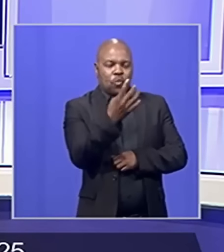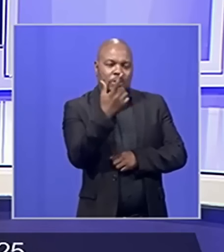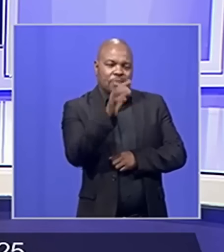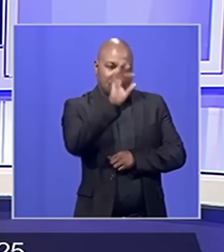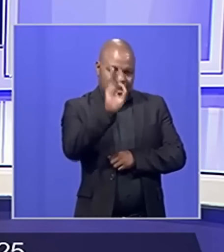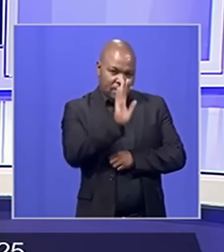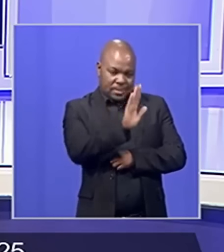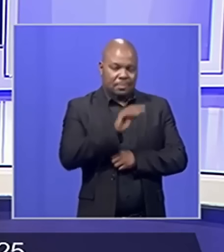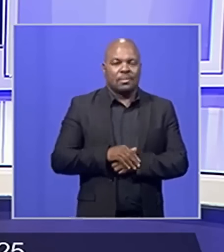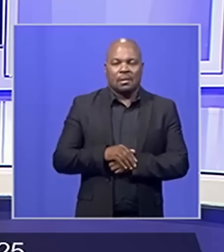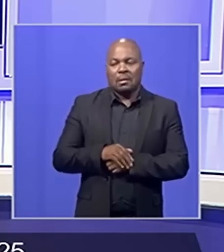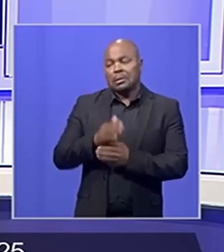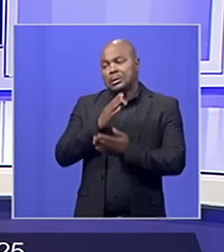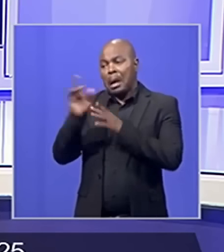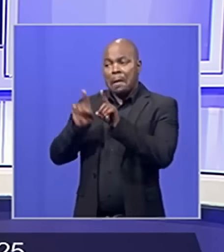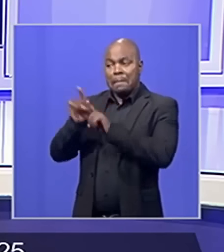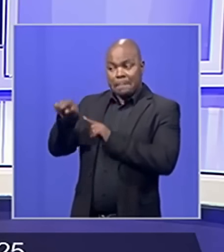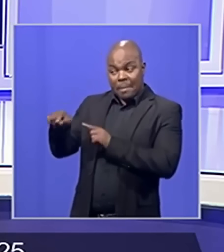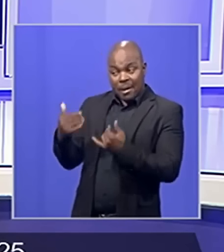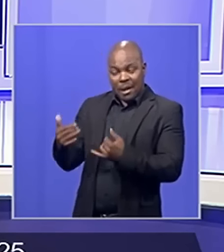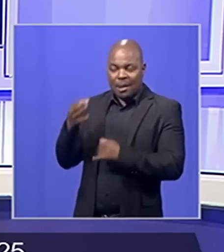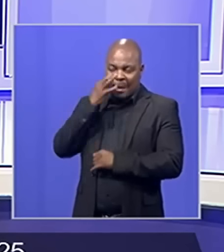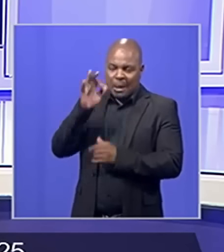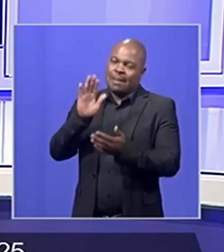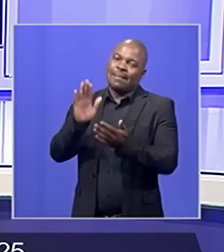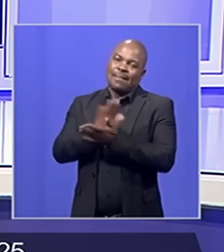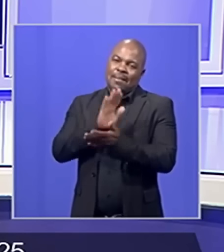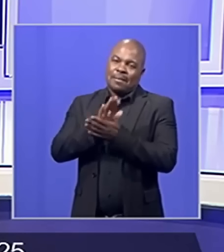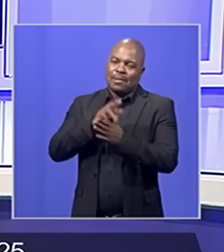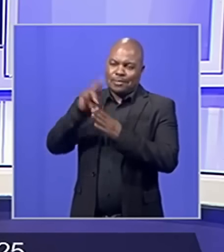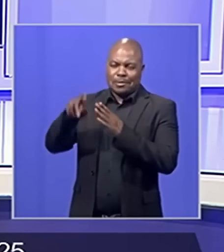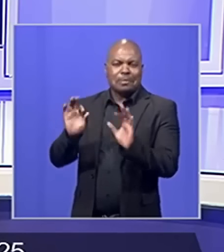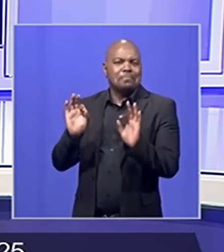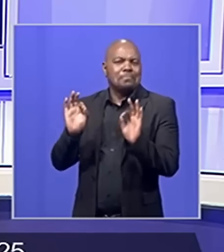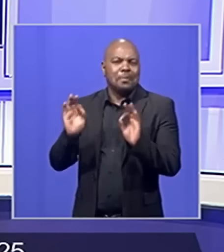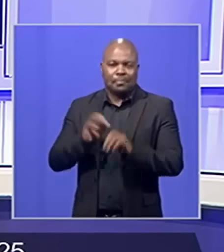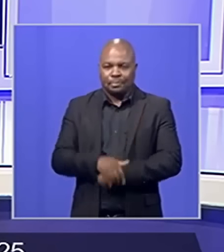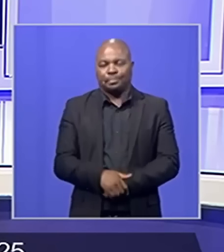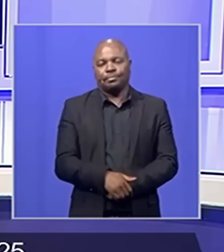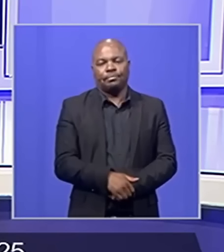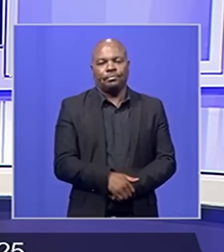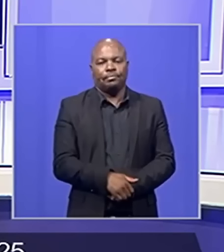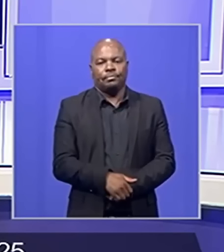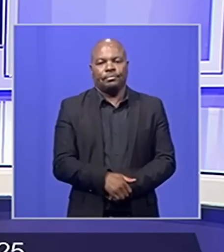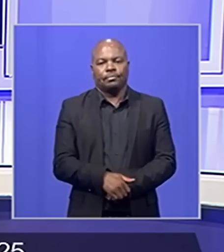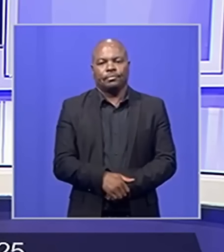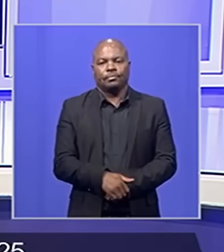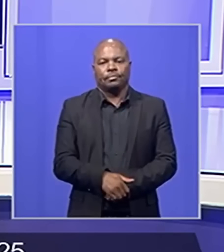97.47 bao ba tšweletšego ba laeditše ka tsela yeo ba thabišitšweng ke dipoelo ka gona.